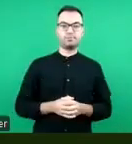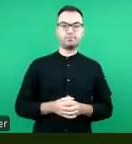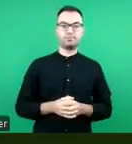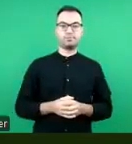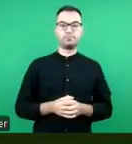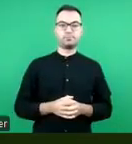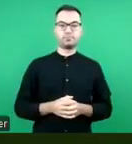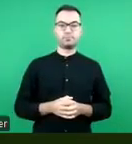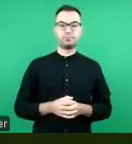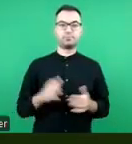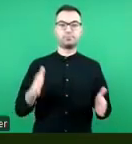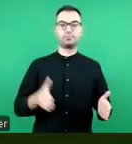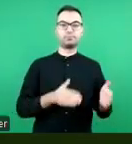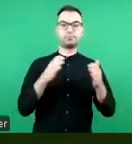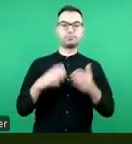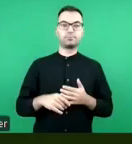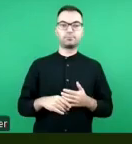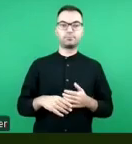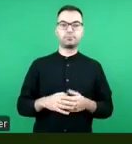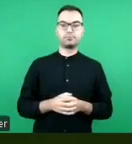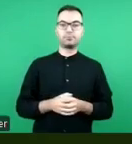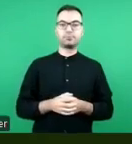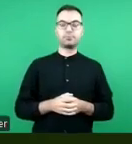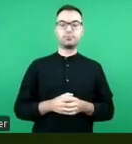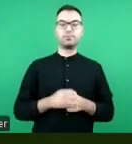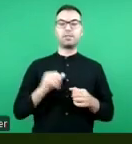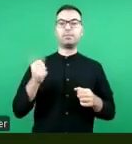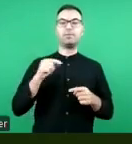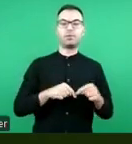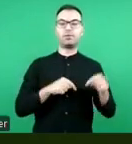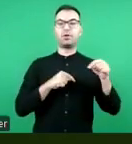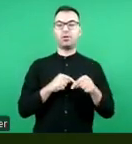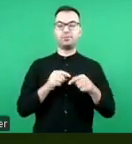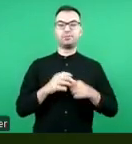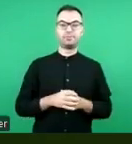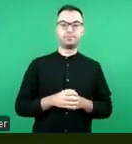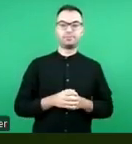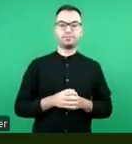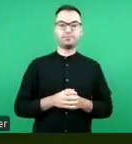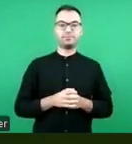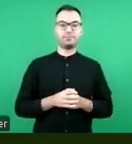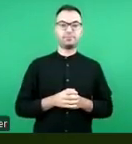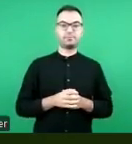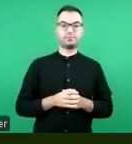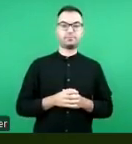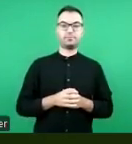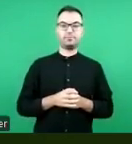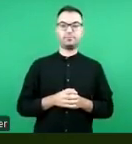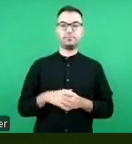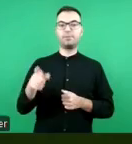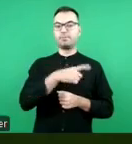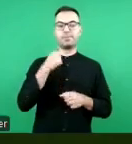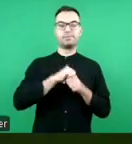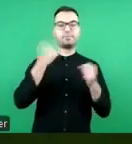So moving to the first step, natural disturbance and biodiversity, we all are